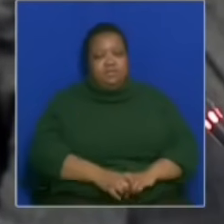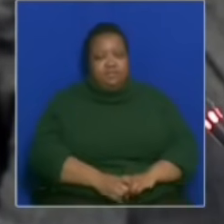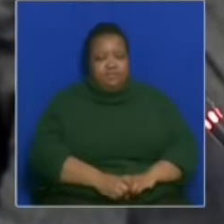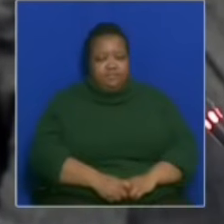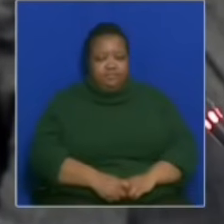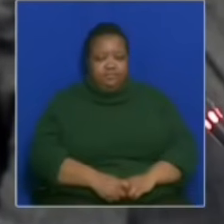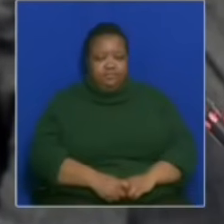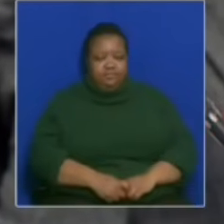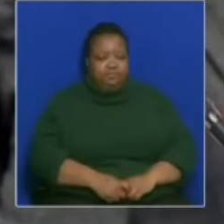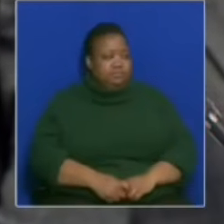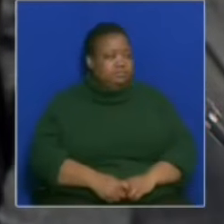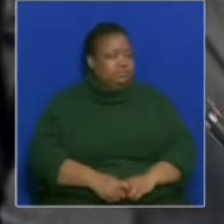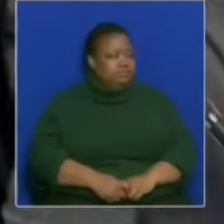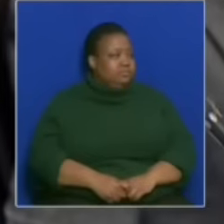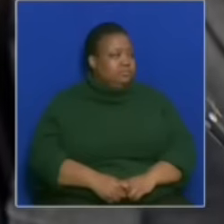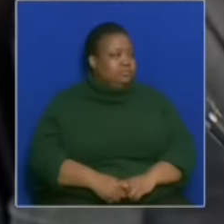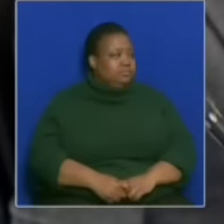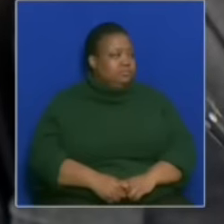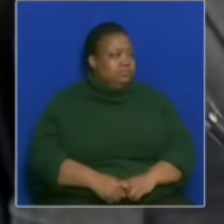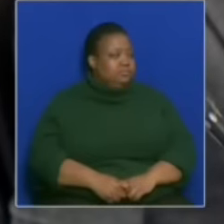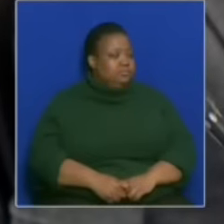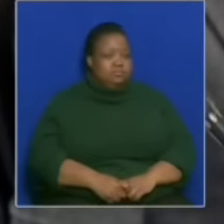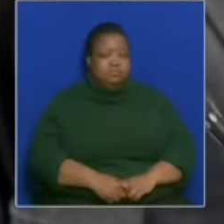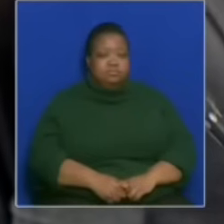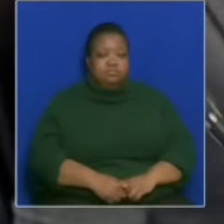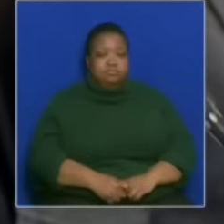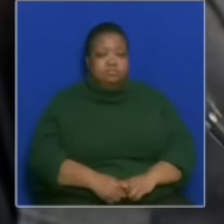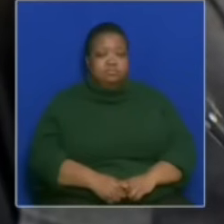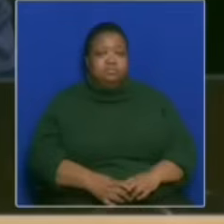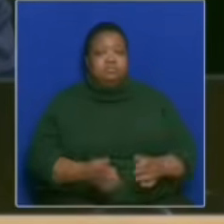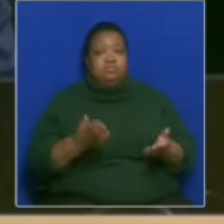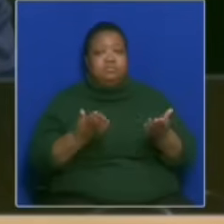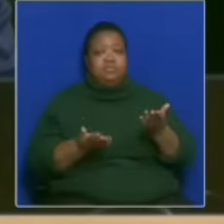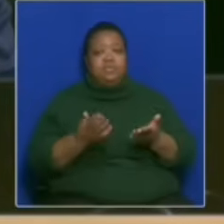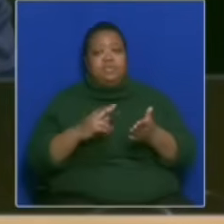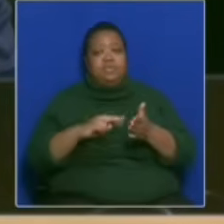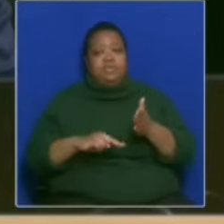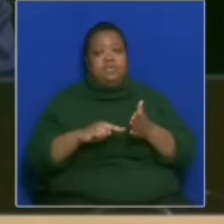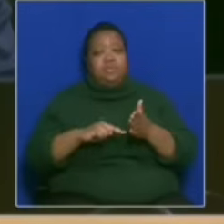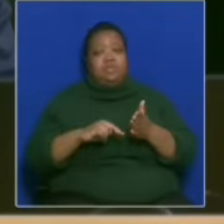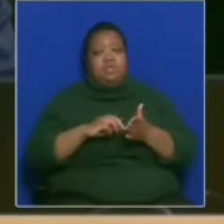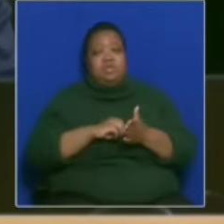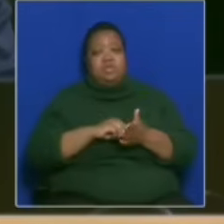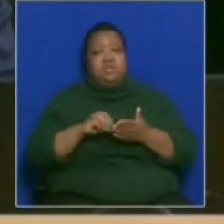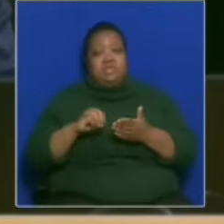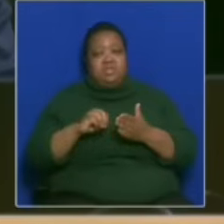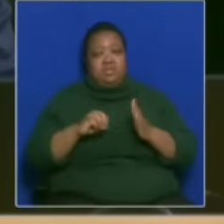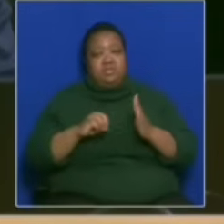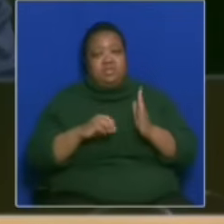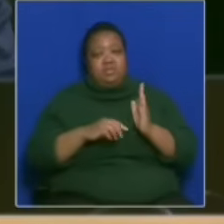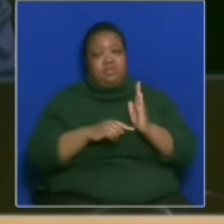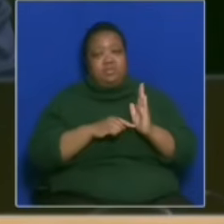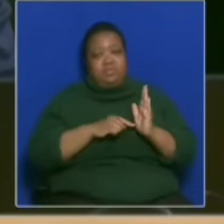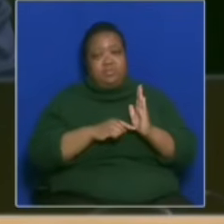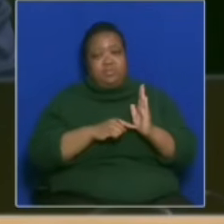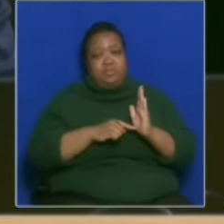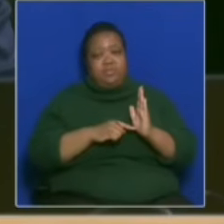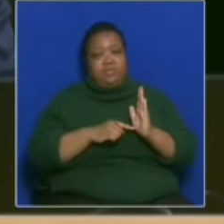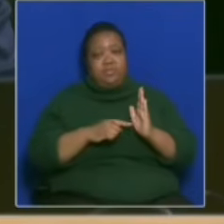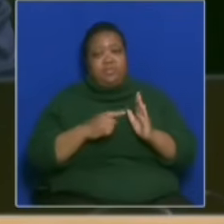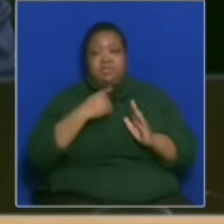sorry, perhaps we should have read the text below the one that says great work or